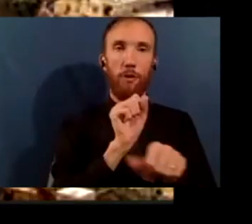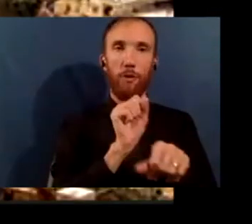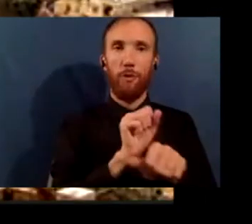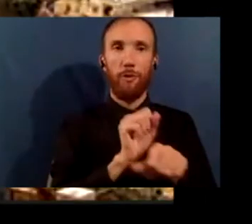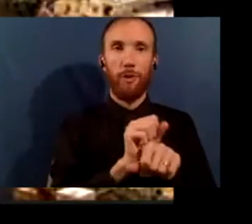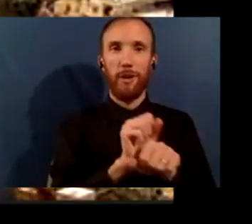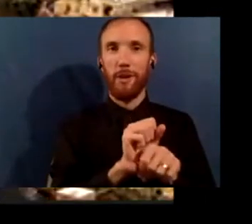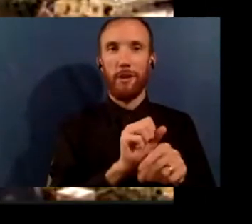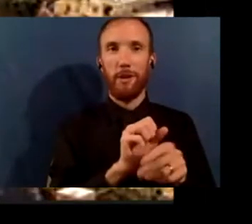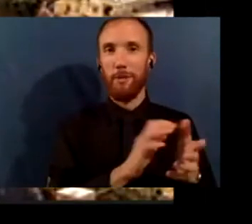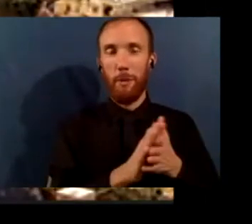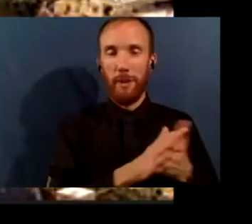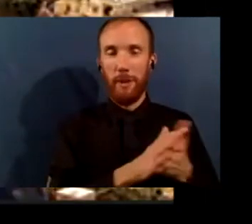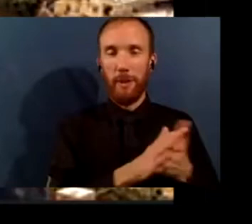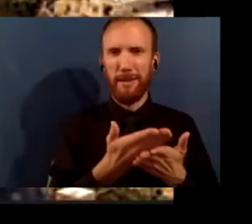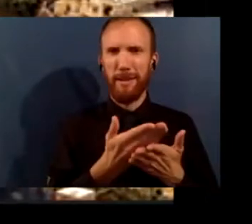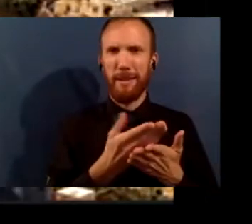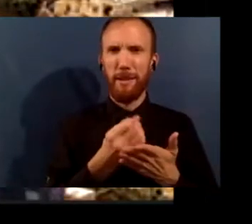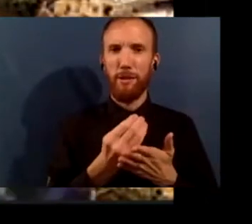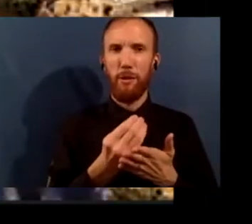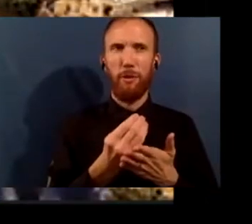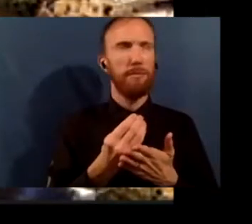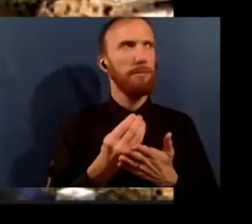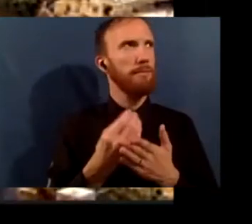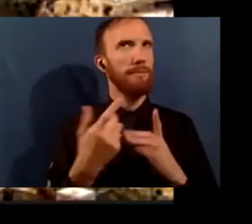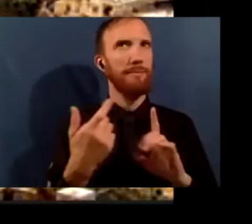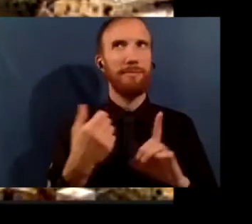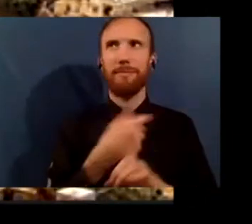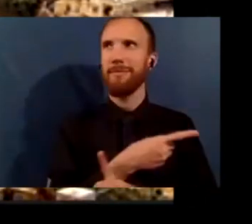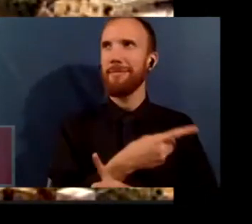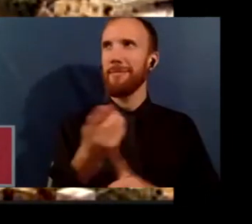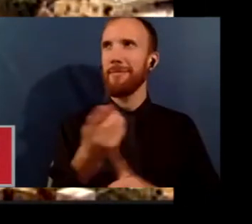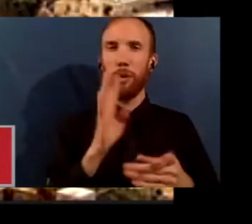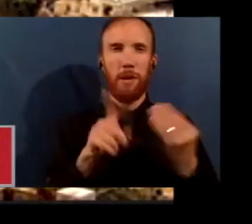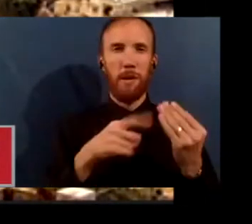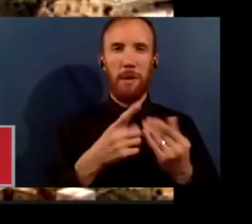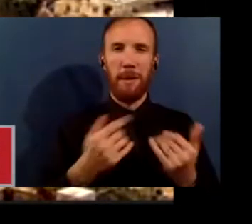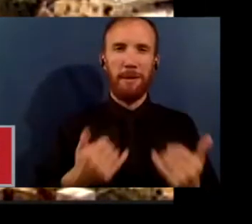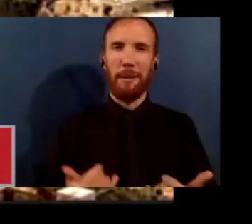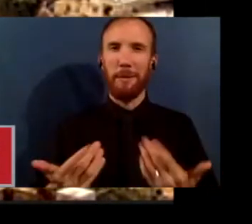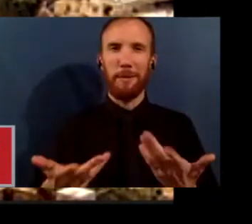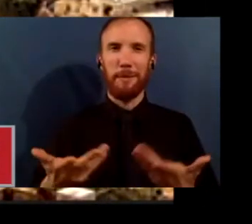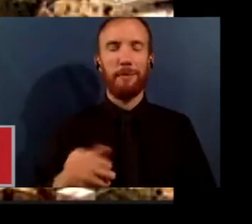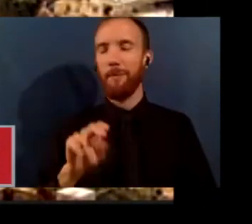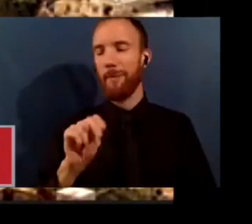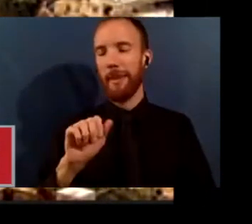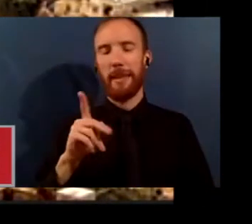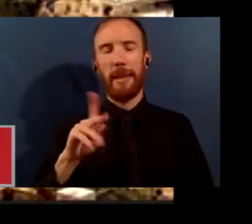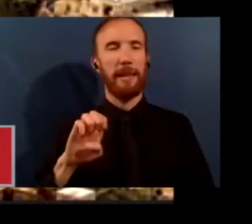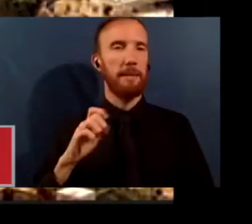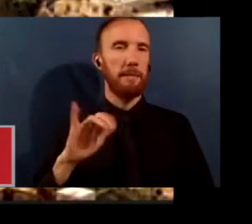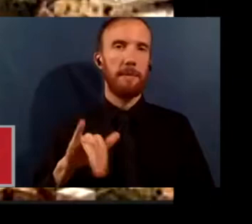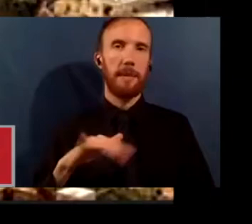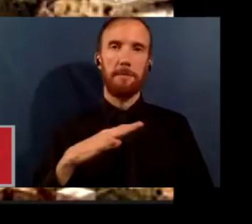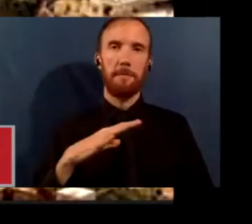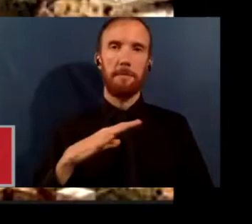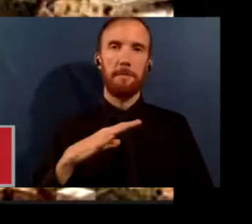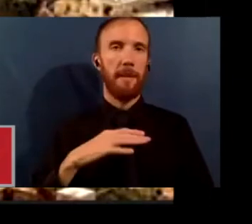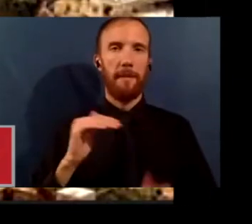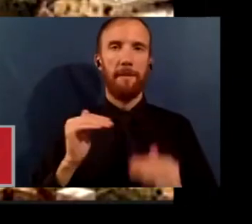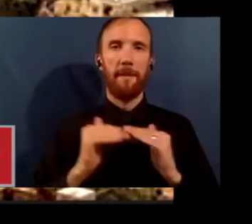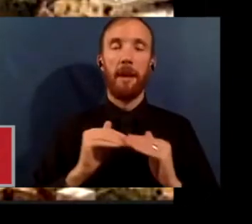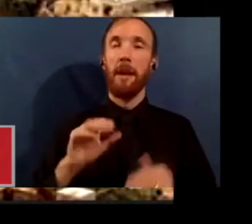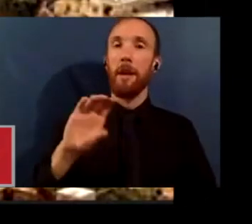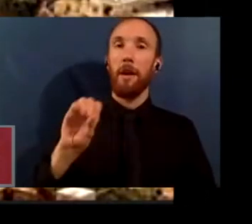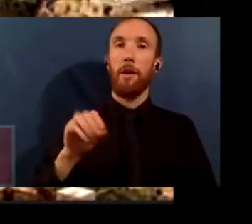I see what you're are we talking? That, I think that that's fair enough. And yeah, Obama